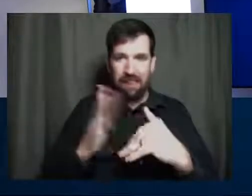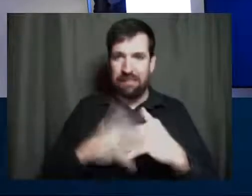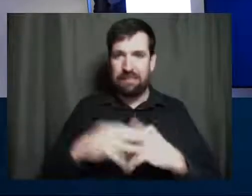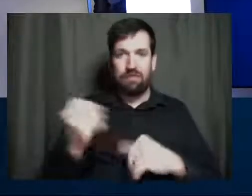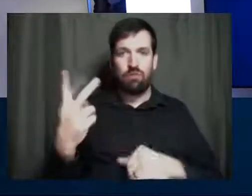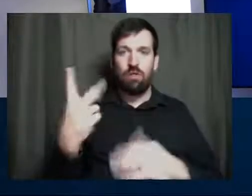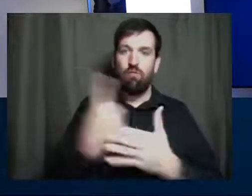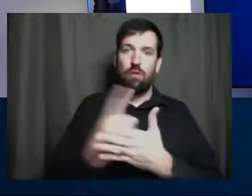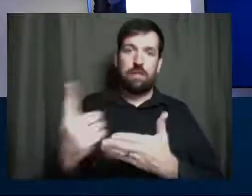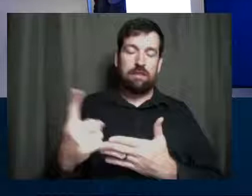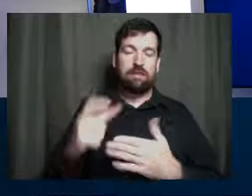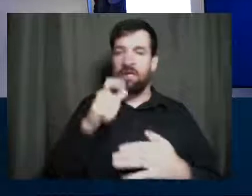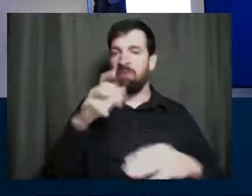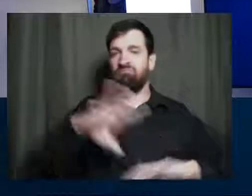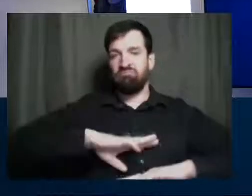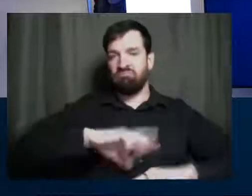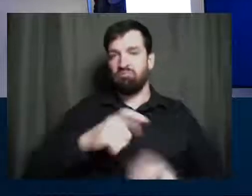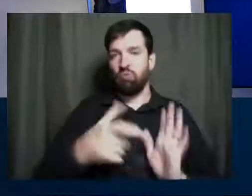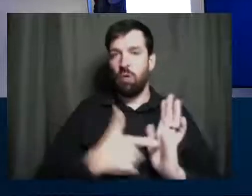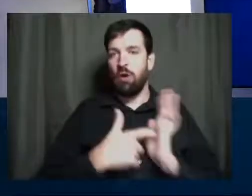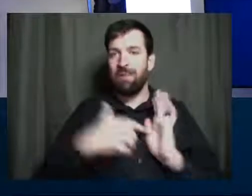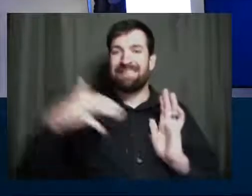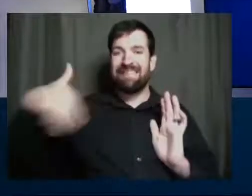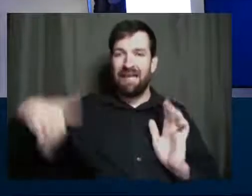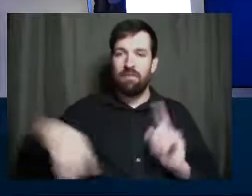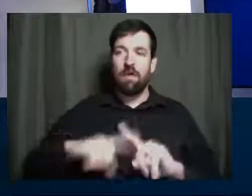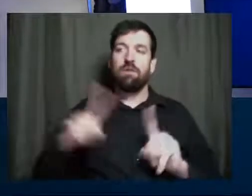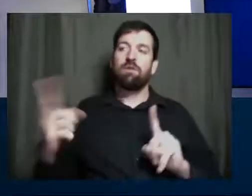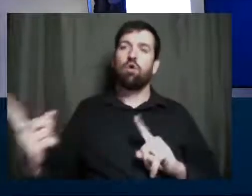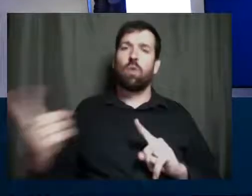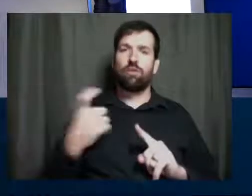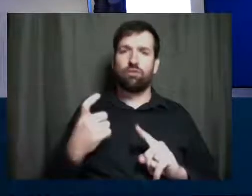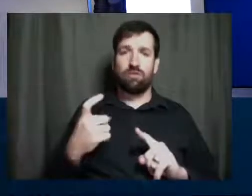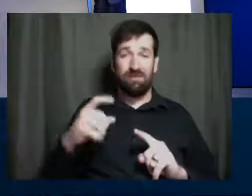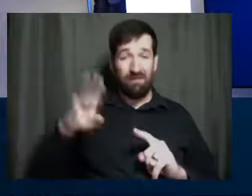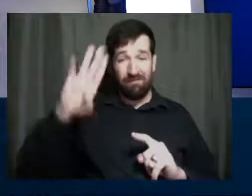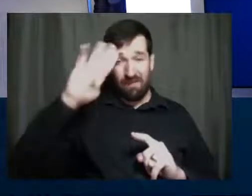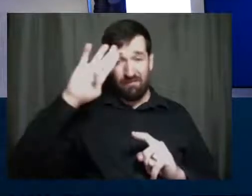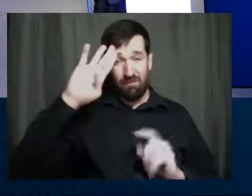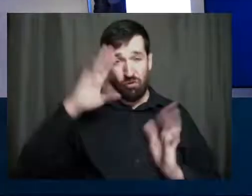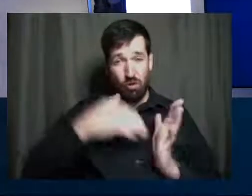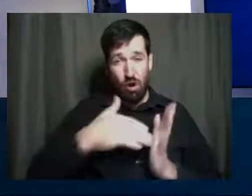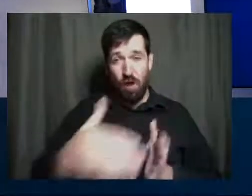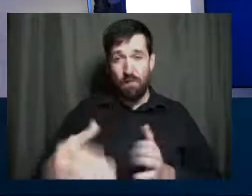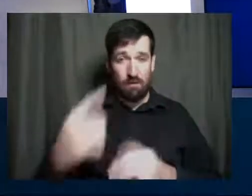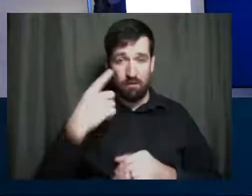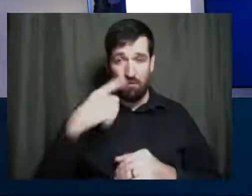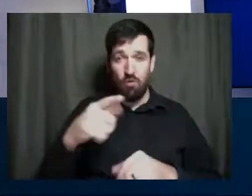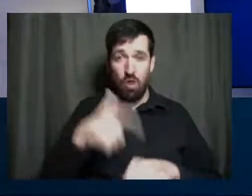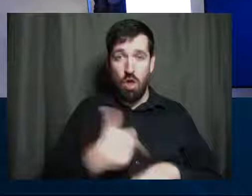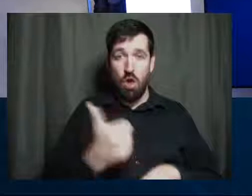meet the requirements yet. But her question is, are fevers common with long haul symptoms?